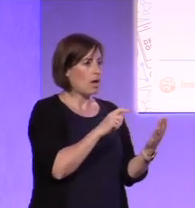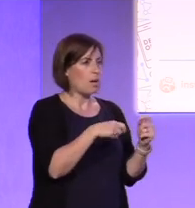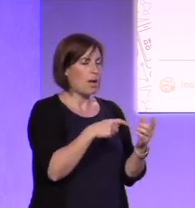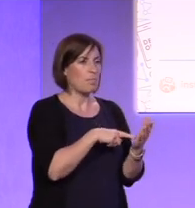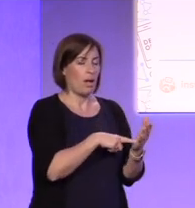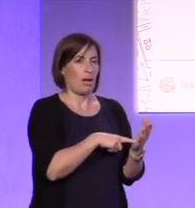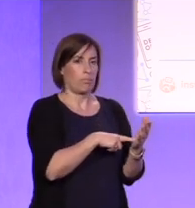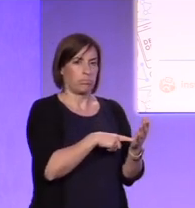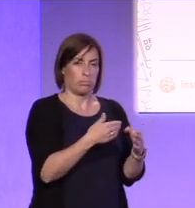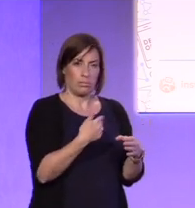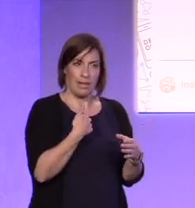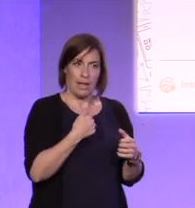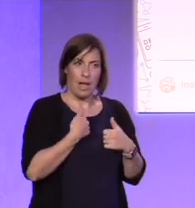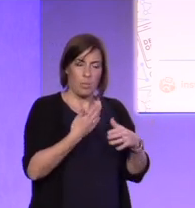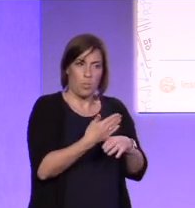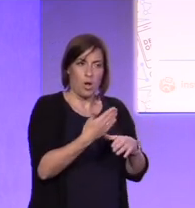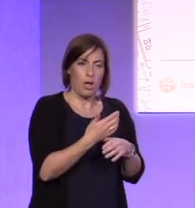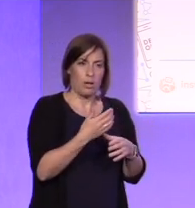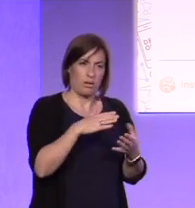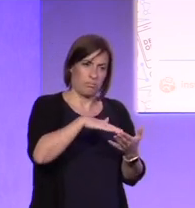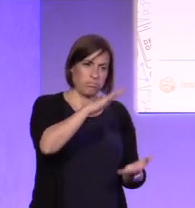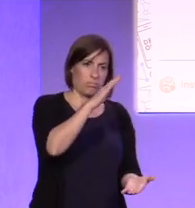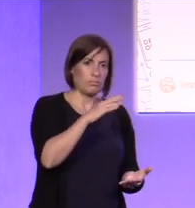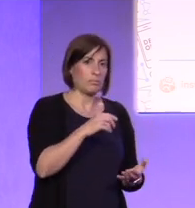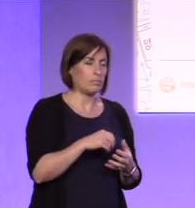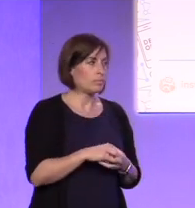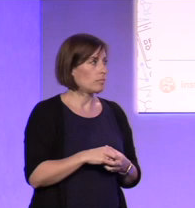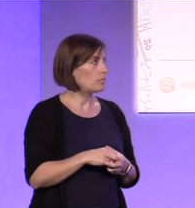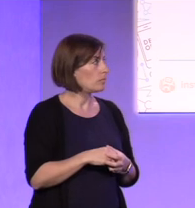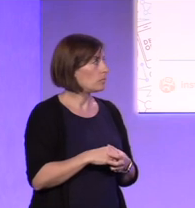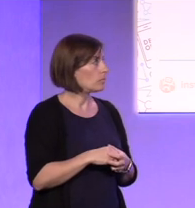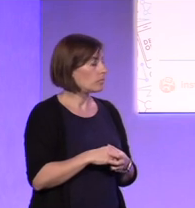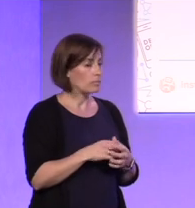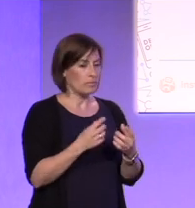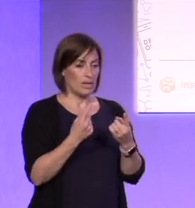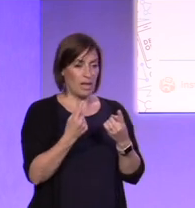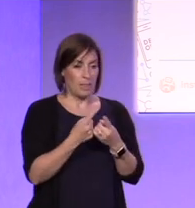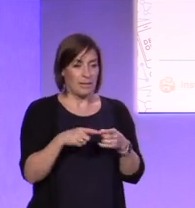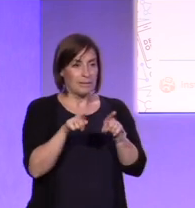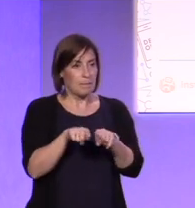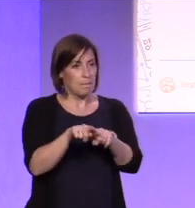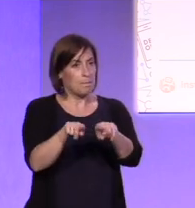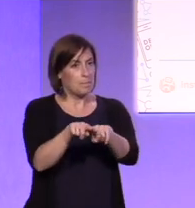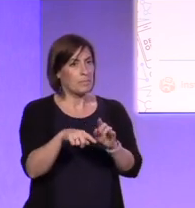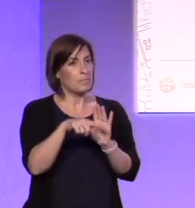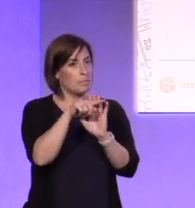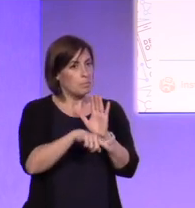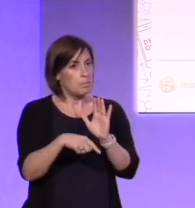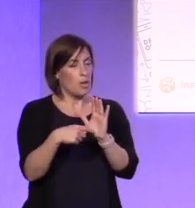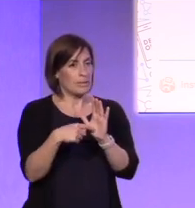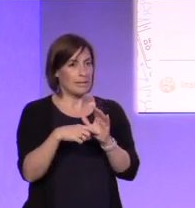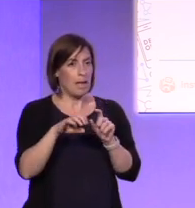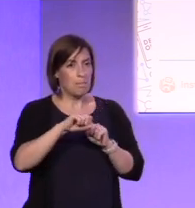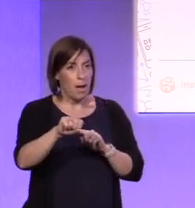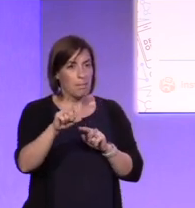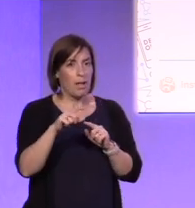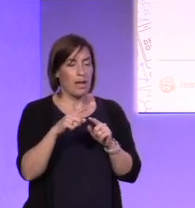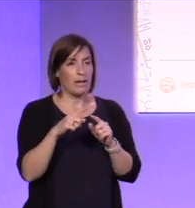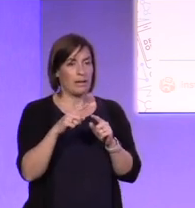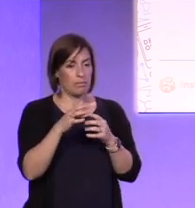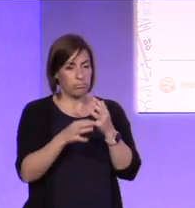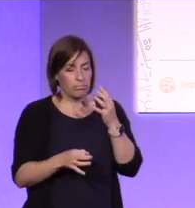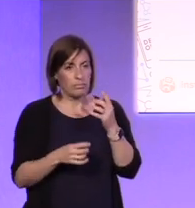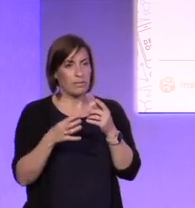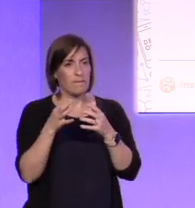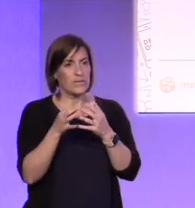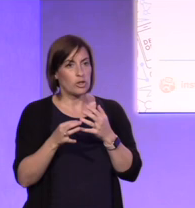was we started to visualize all the things that didn't move. We visualized our policies, our processes, our pipelines, and our blockages. And what this enabled us to